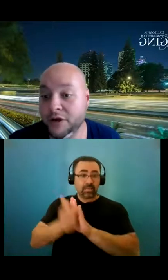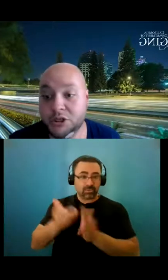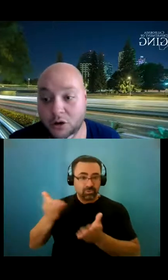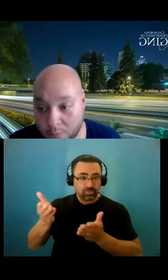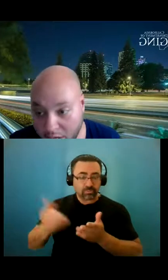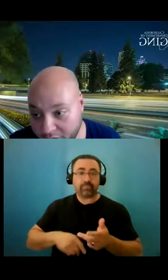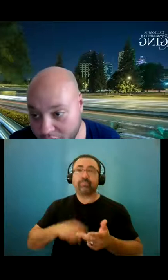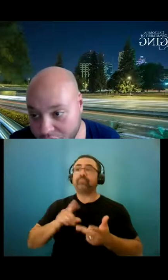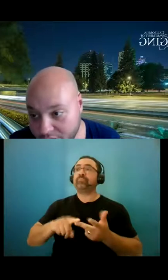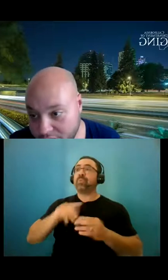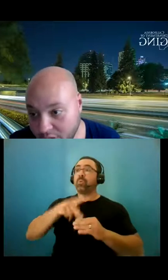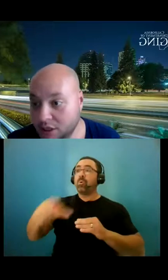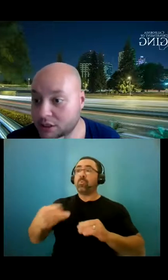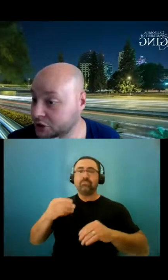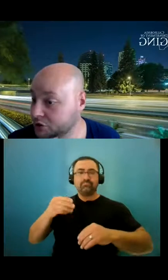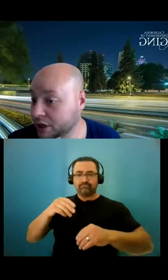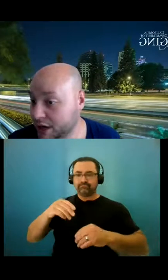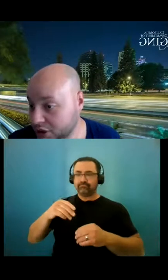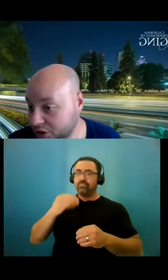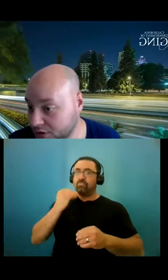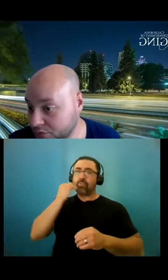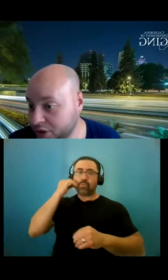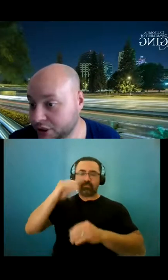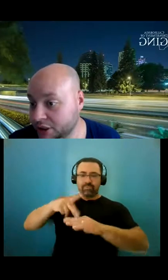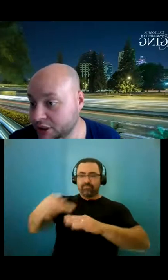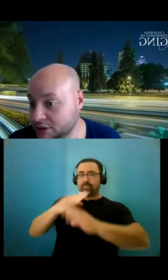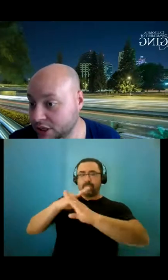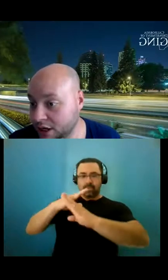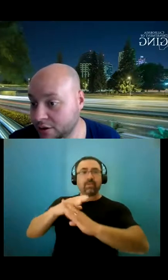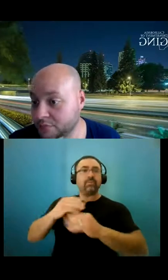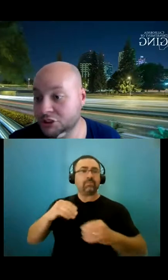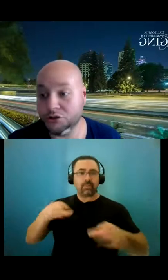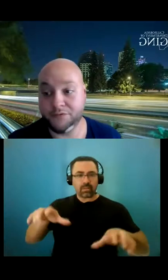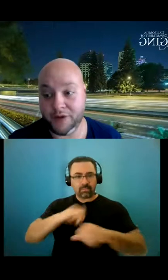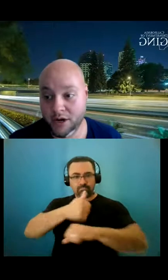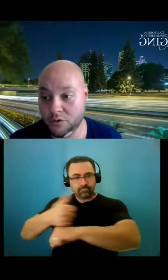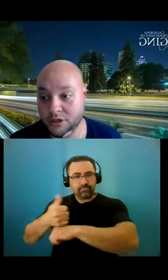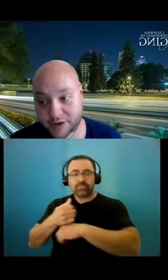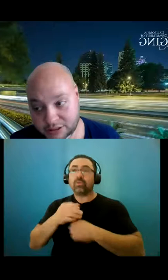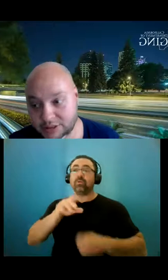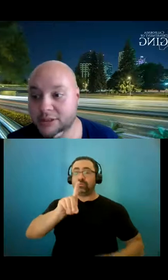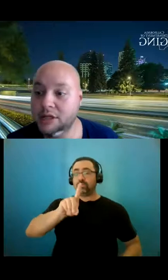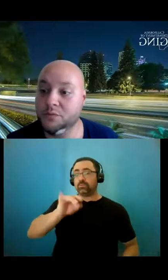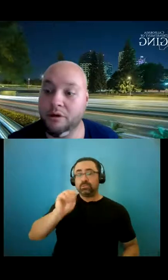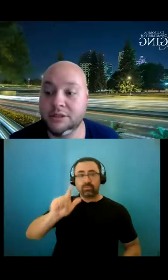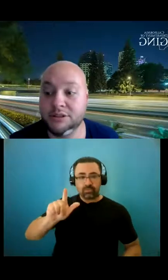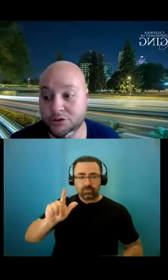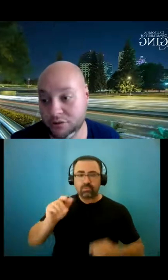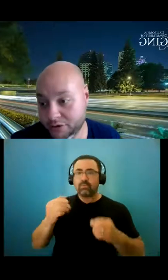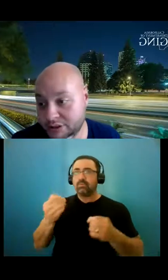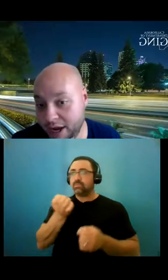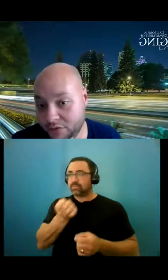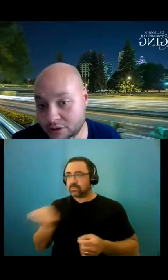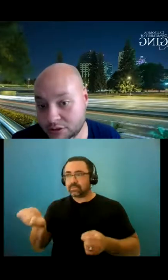fall prevention and home modifications, digital connections, which is digital divide or devices, as well as